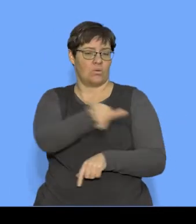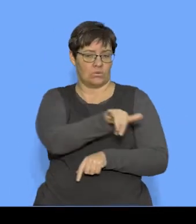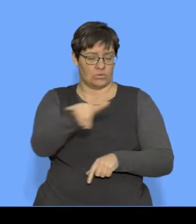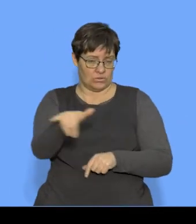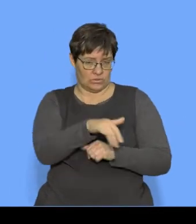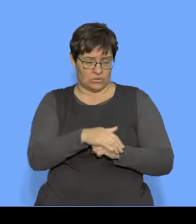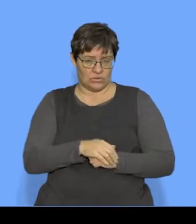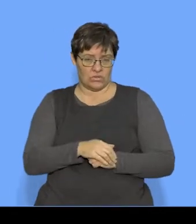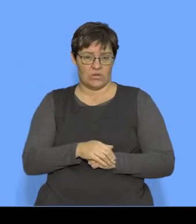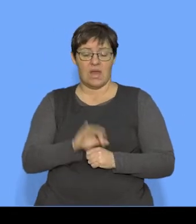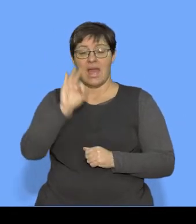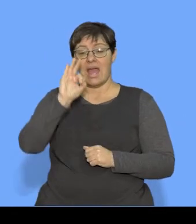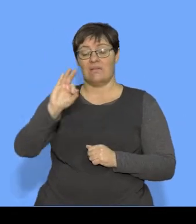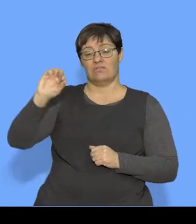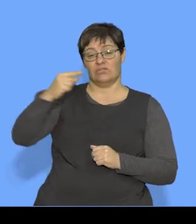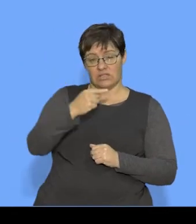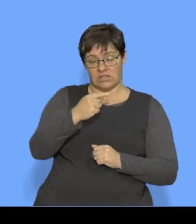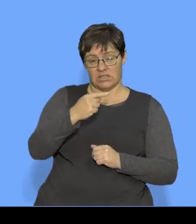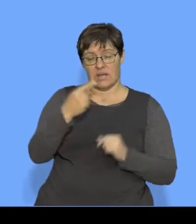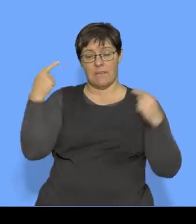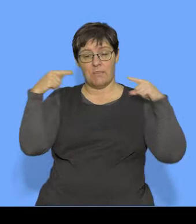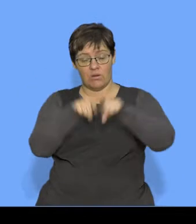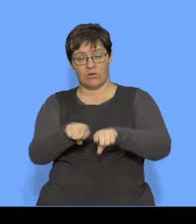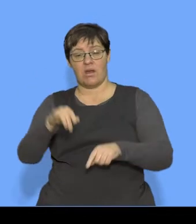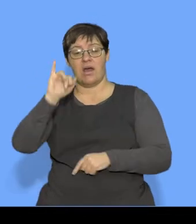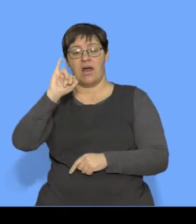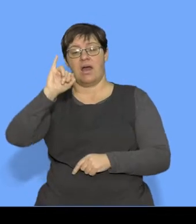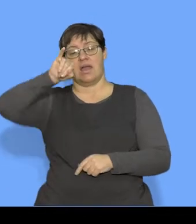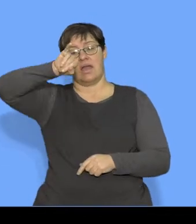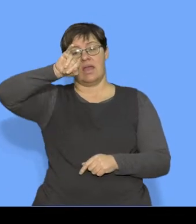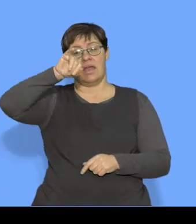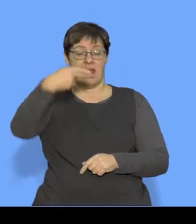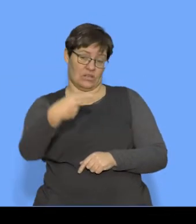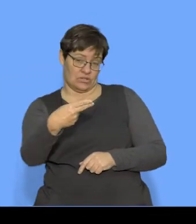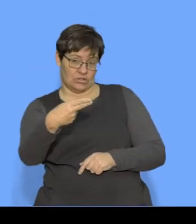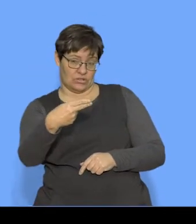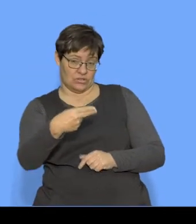right? Which is FG parallel to IH.